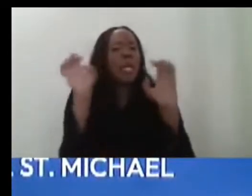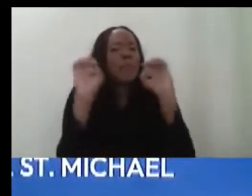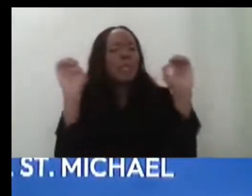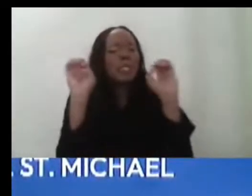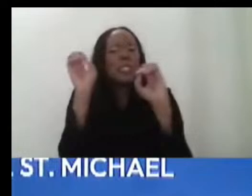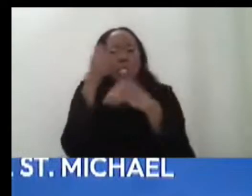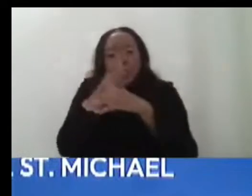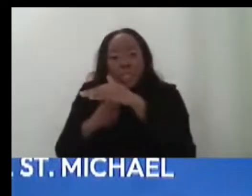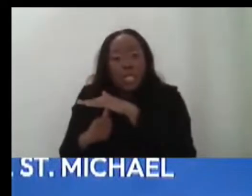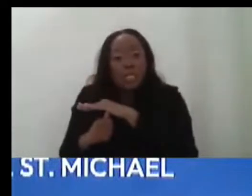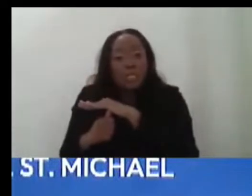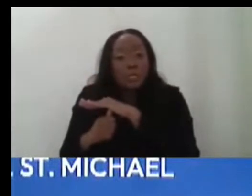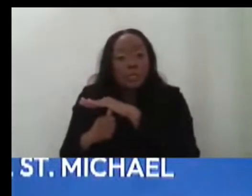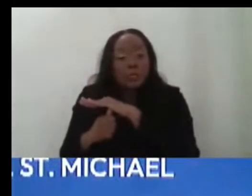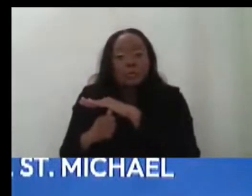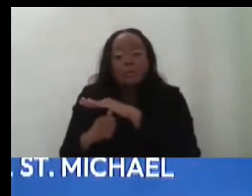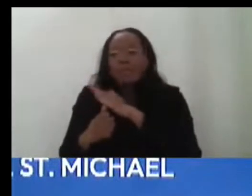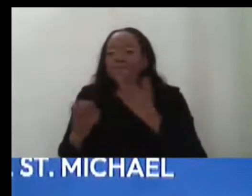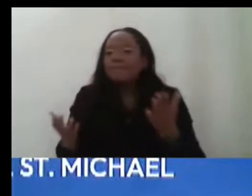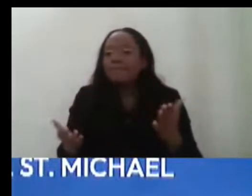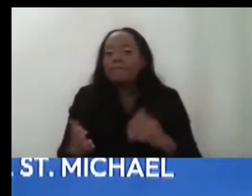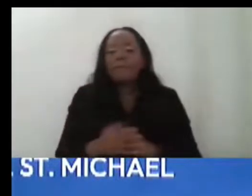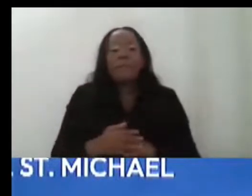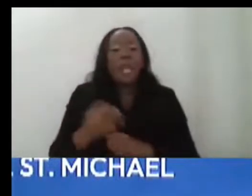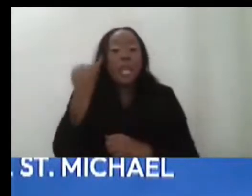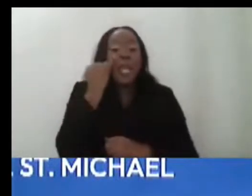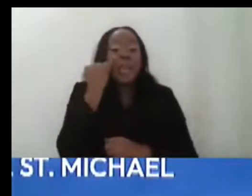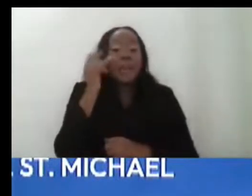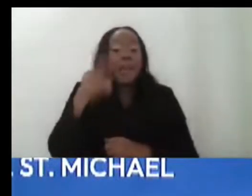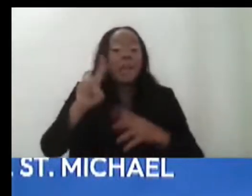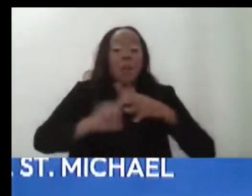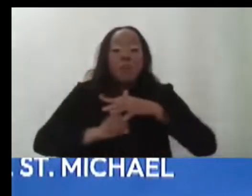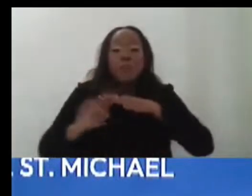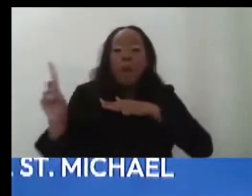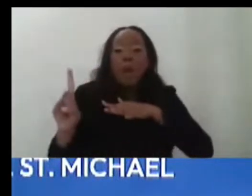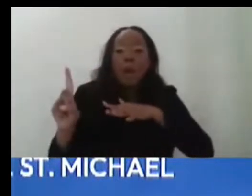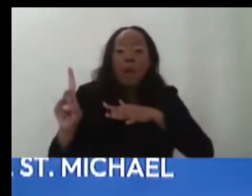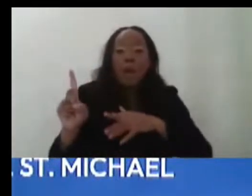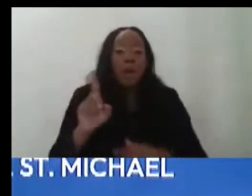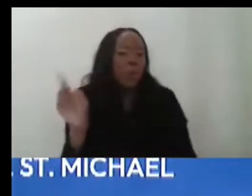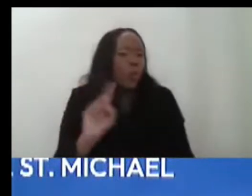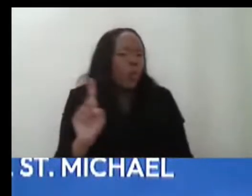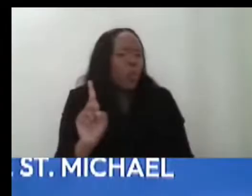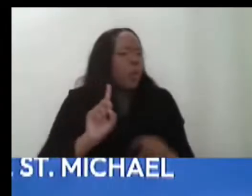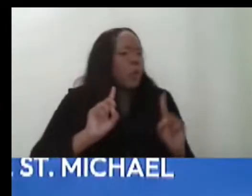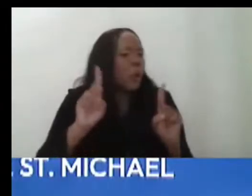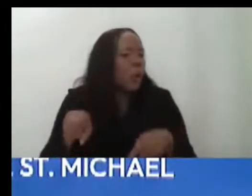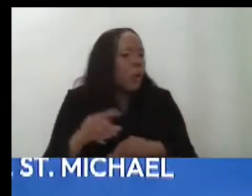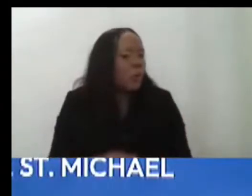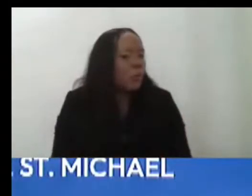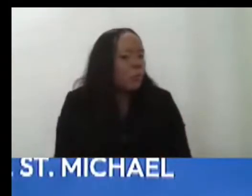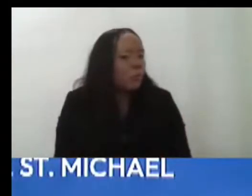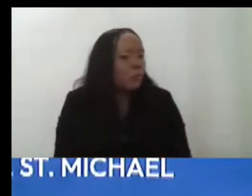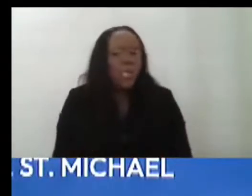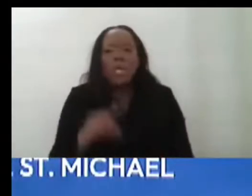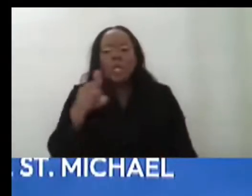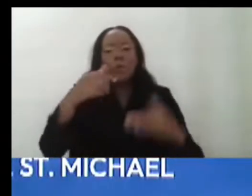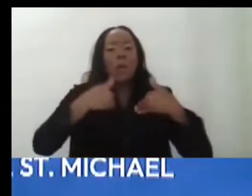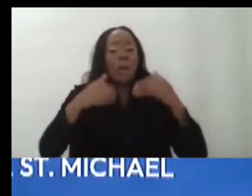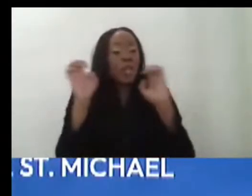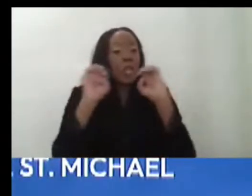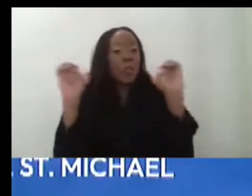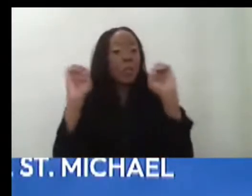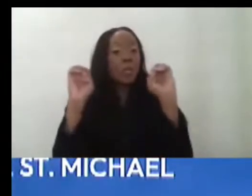plan your evacuation routes, stock up on non-perishable emergency supplies, and